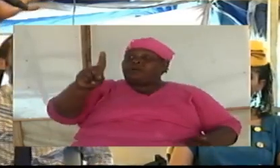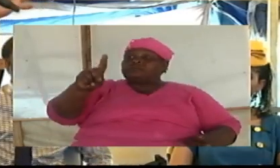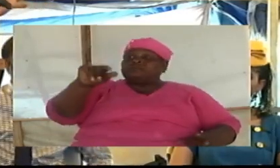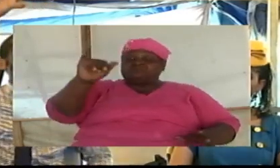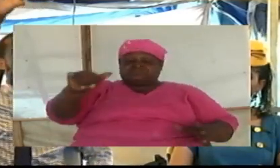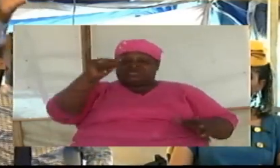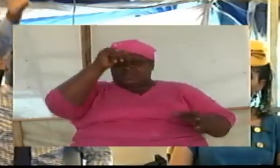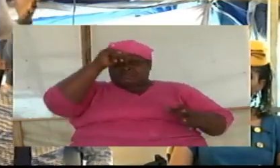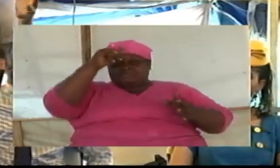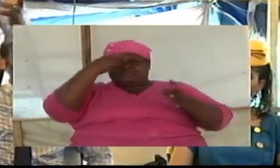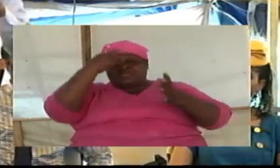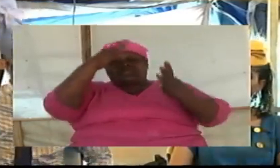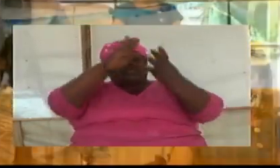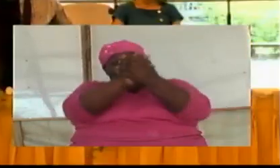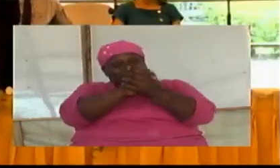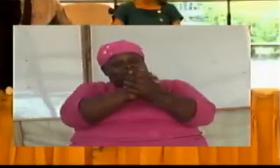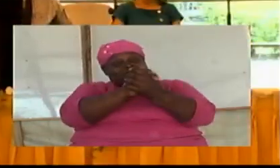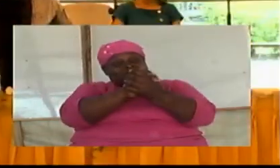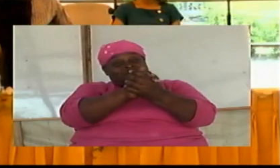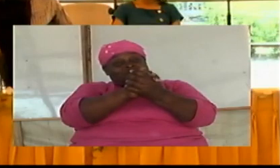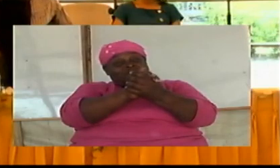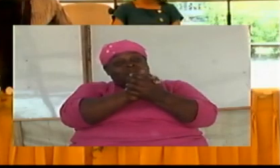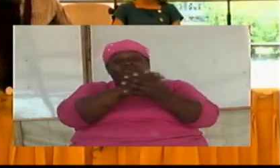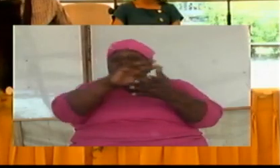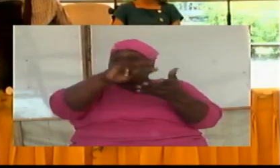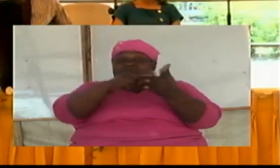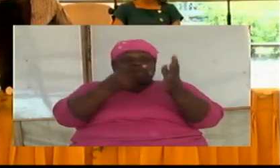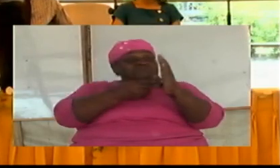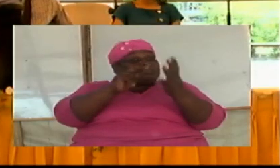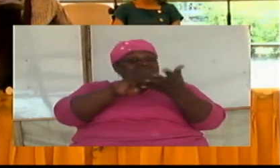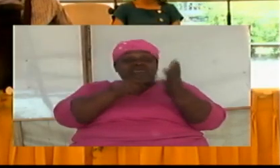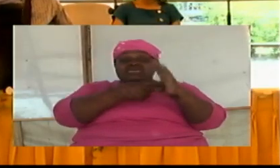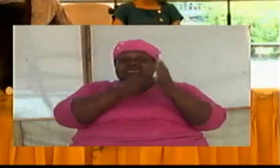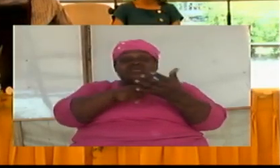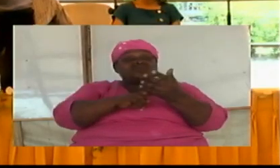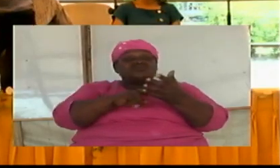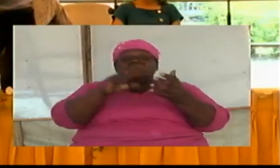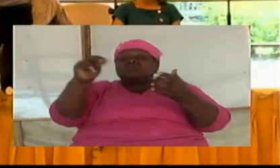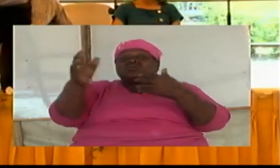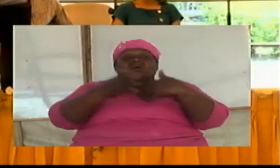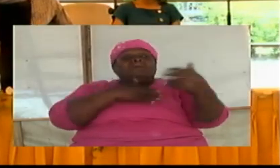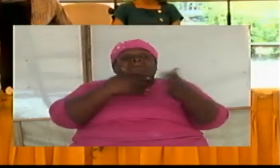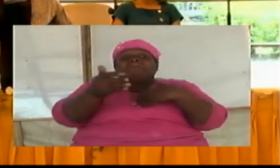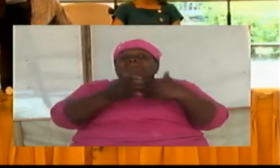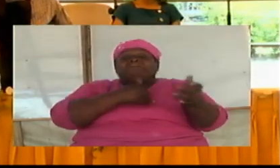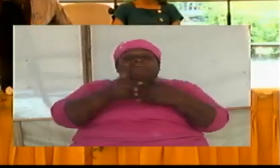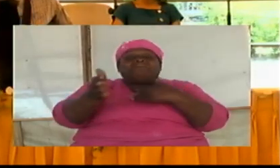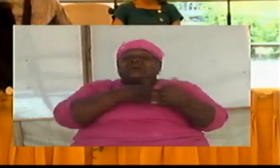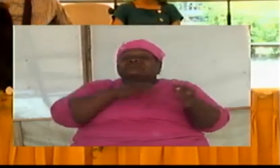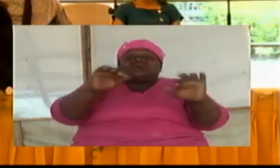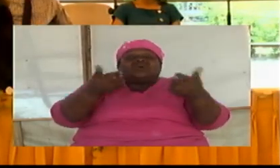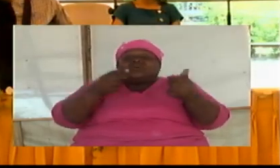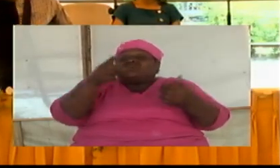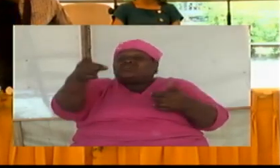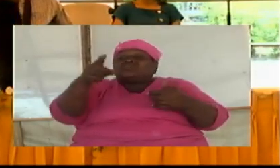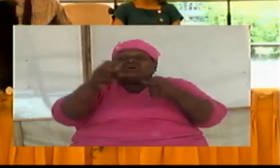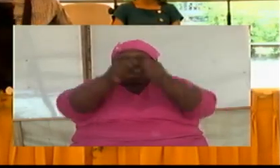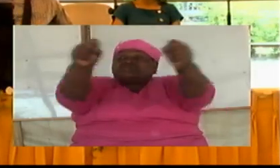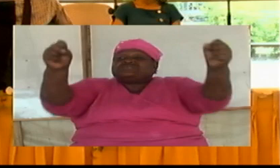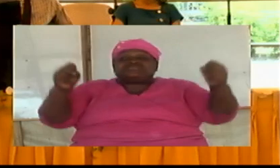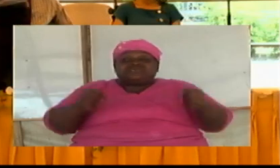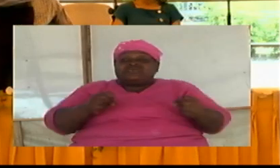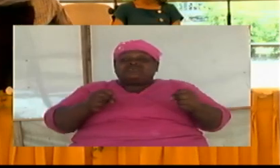believes. Hallelujah. It means, therefore, that regardless of your condition, hallelujah, the blood